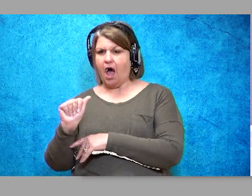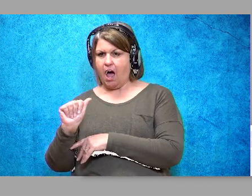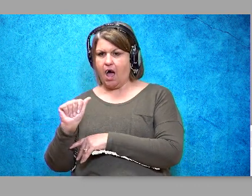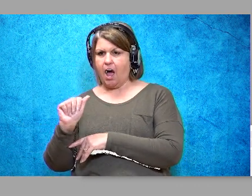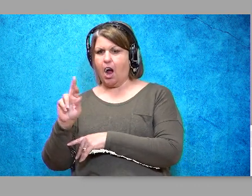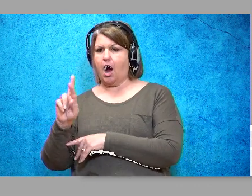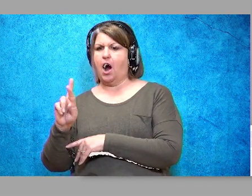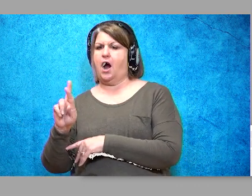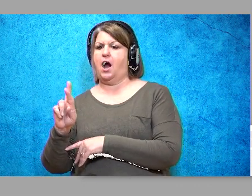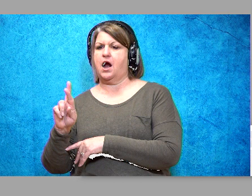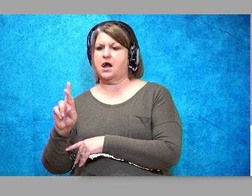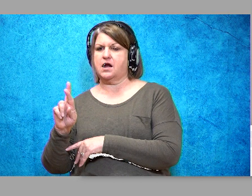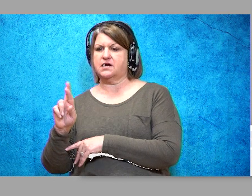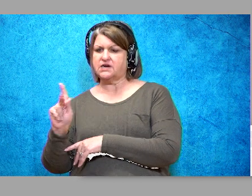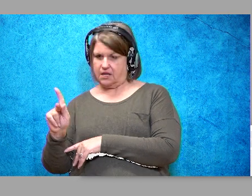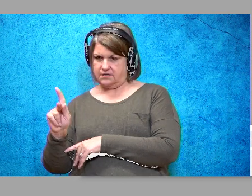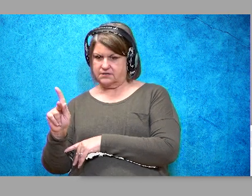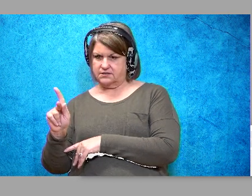Ark.